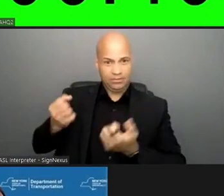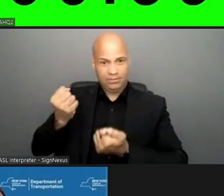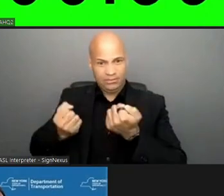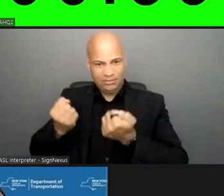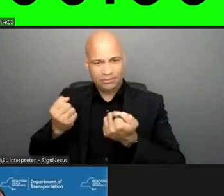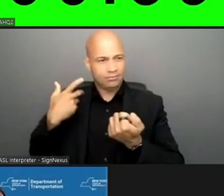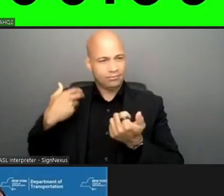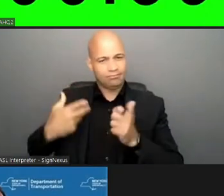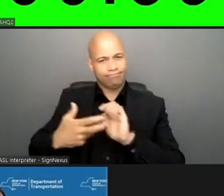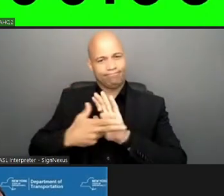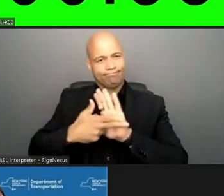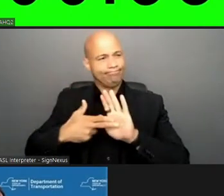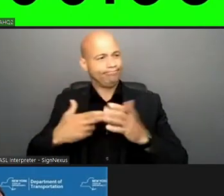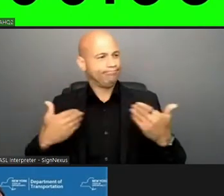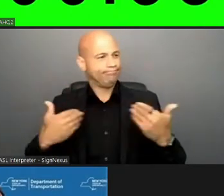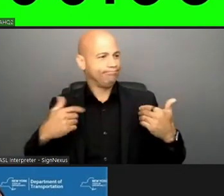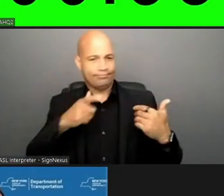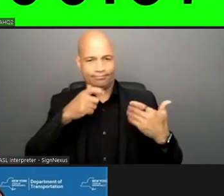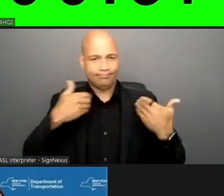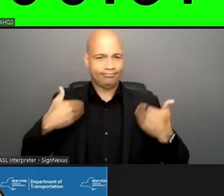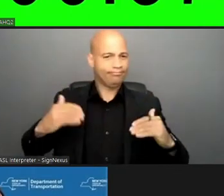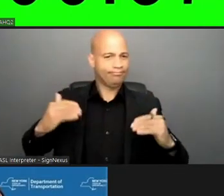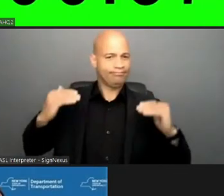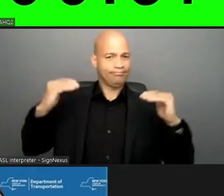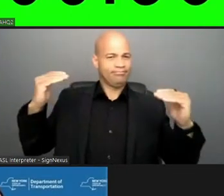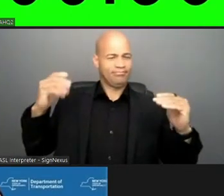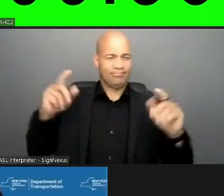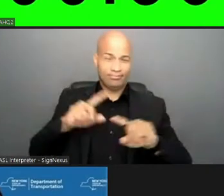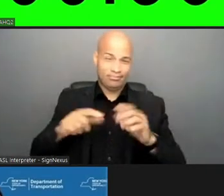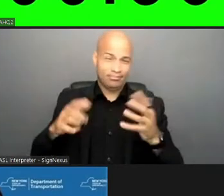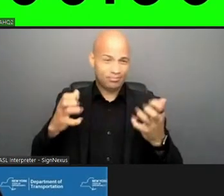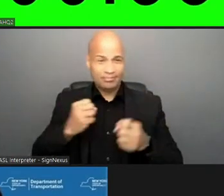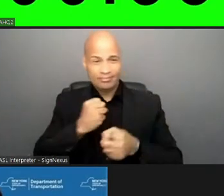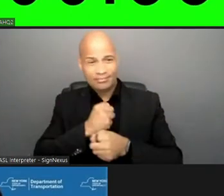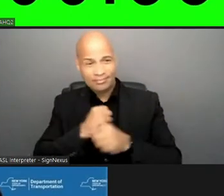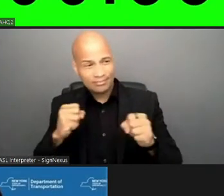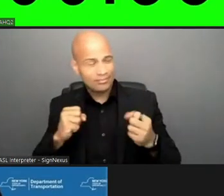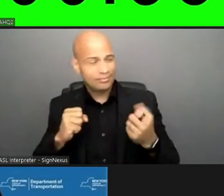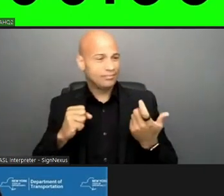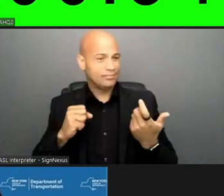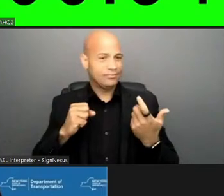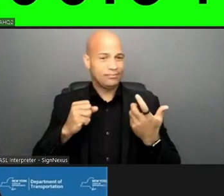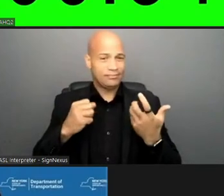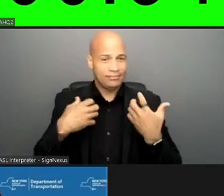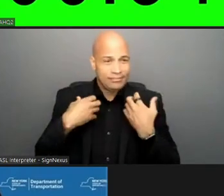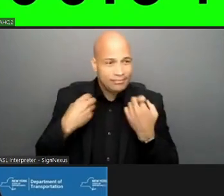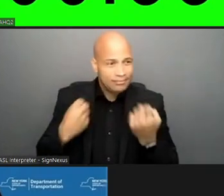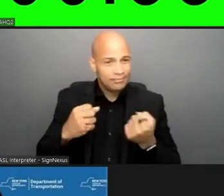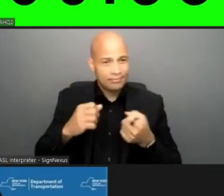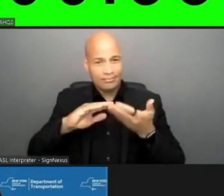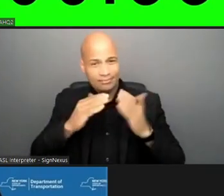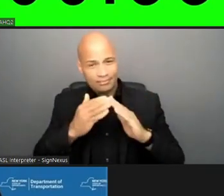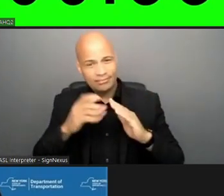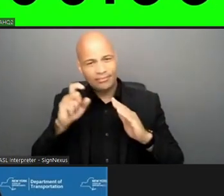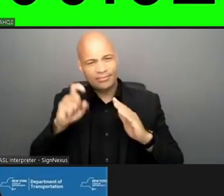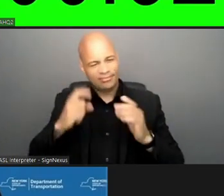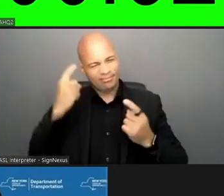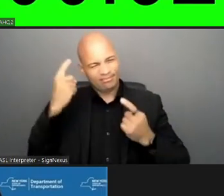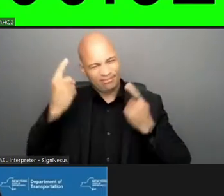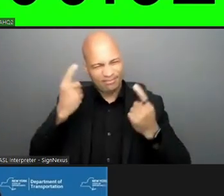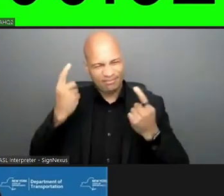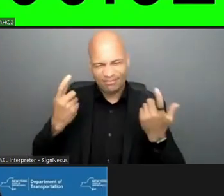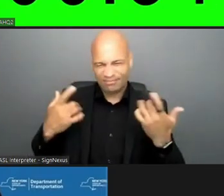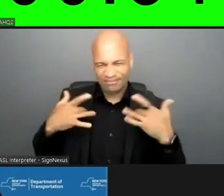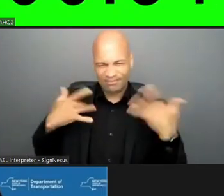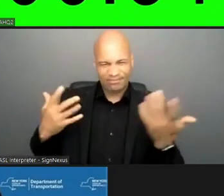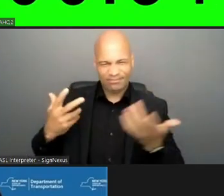symbol in our culture but if we want a safer healthier City we need to use every tool to discourage driving and car ownership and we